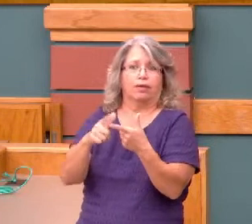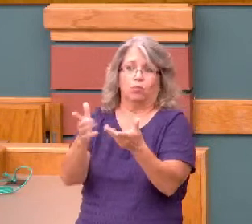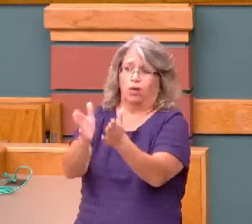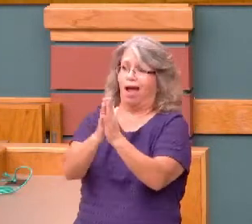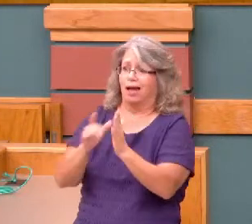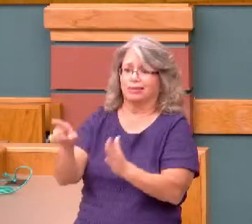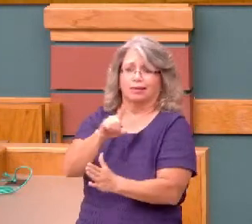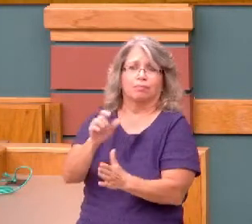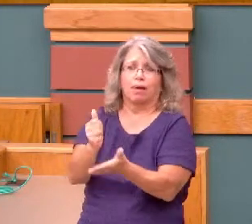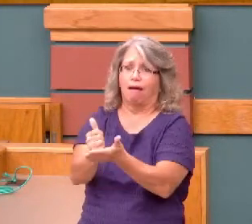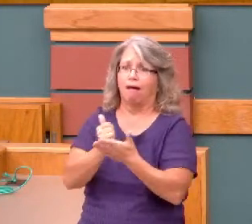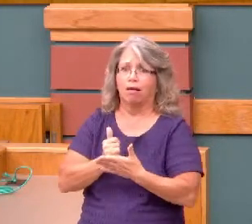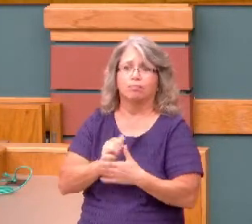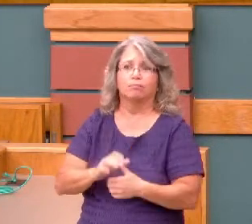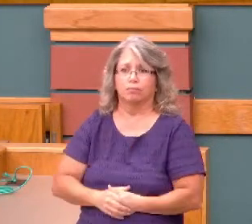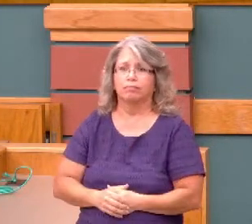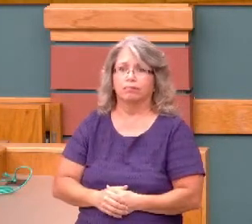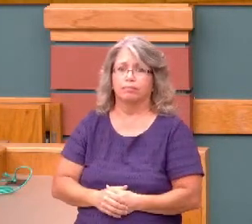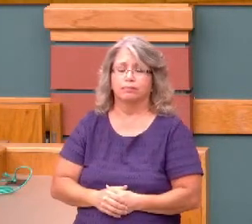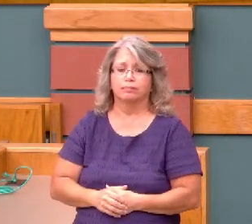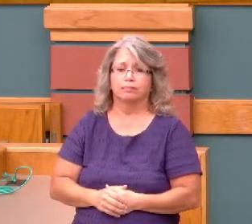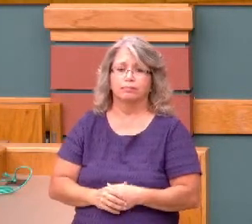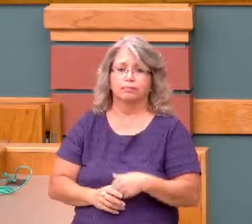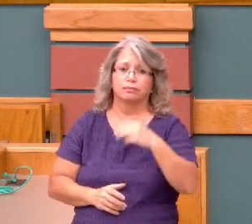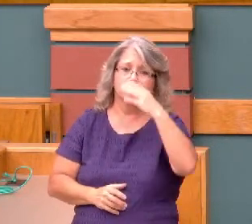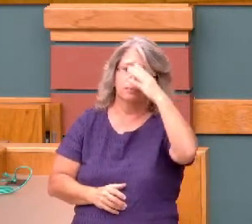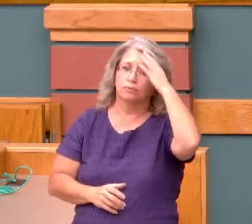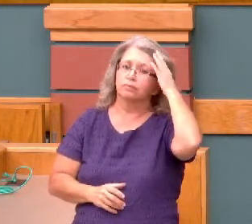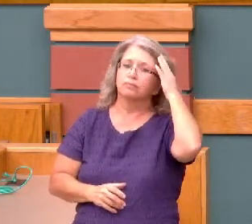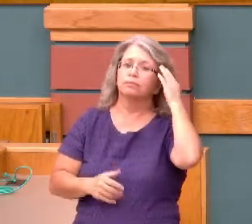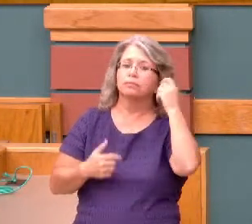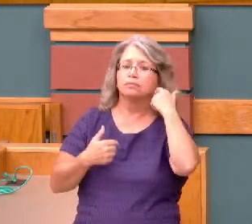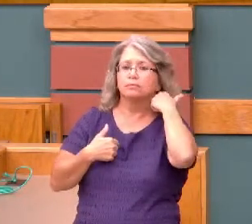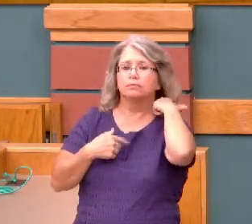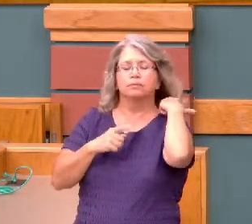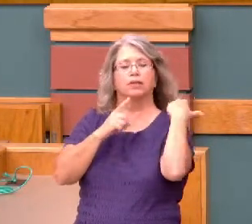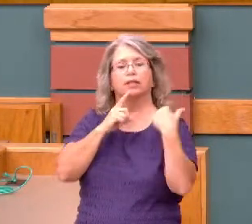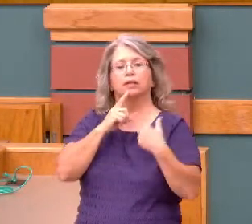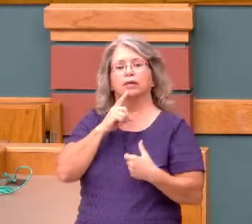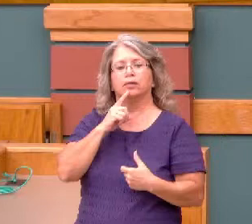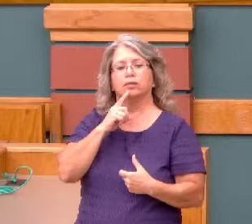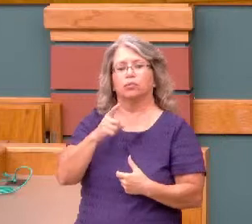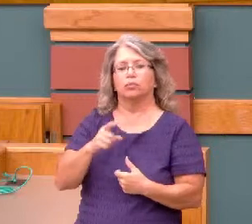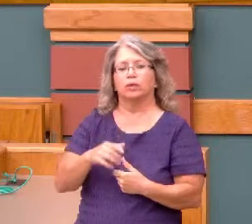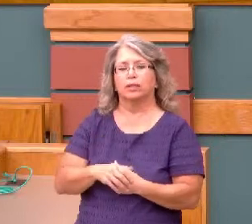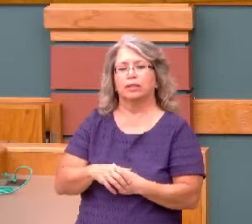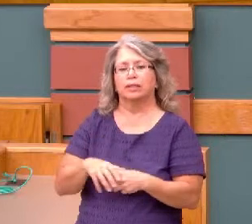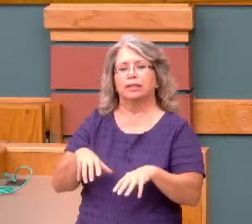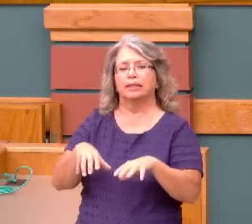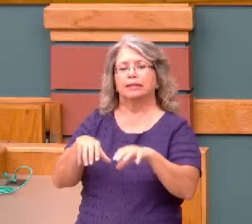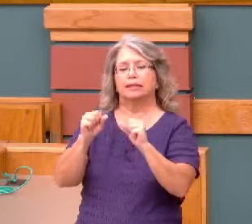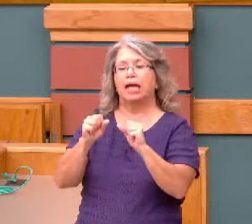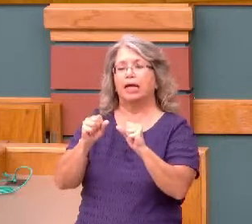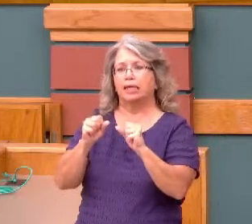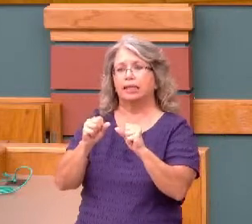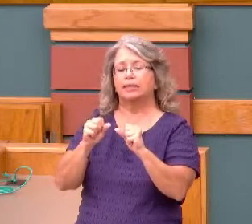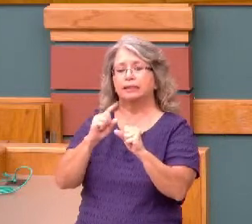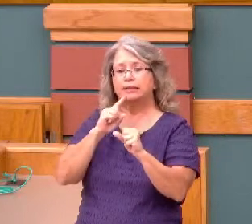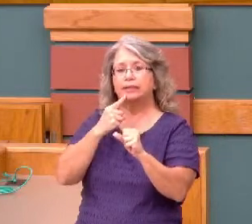to make, I would say, really drastic steps this Saturday. It's terrible when you tell